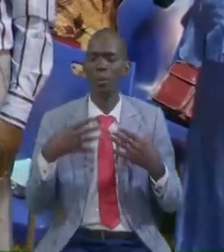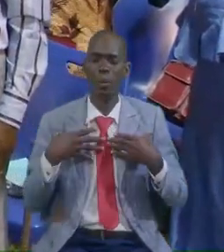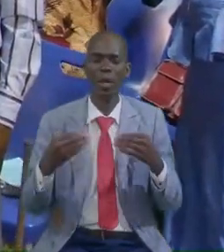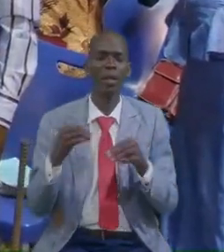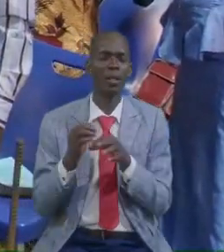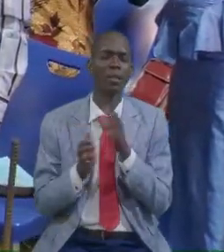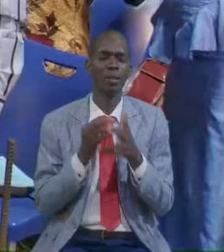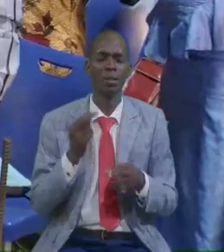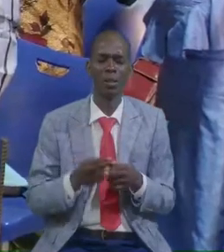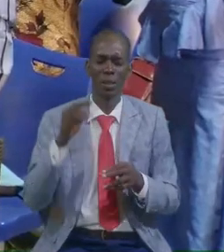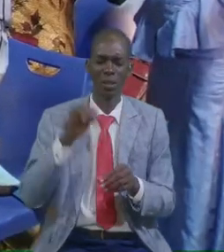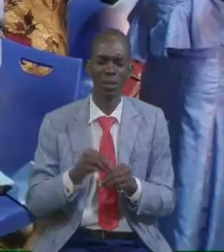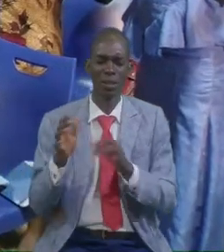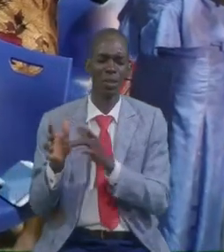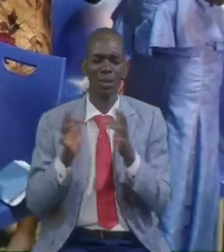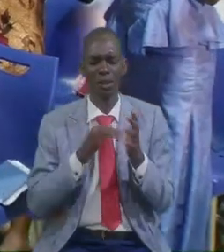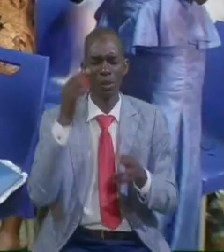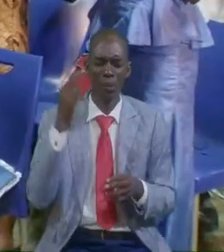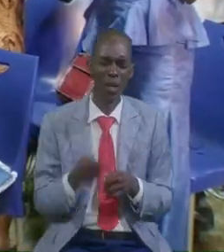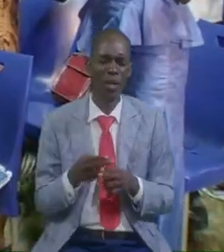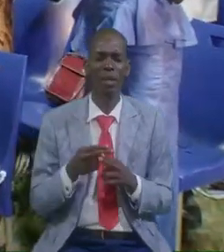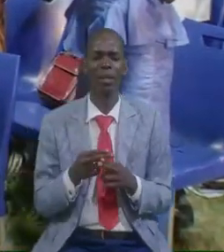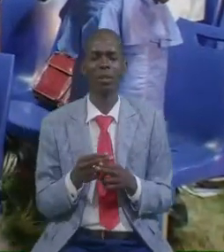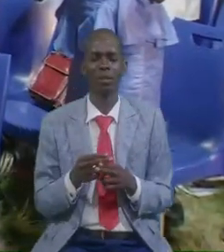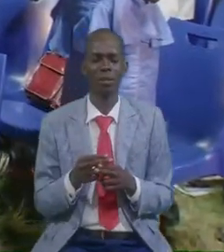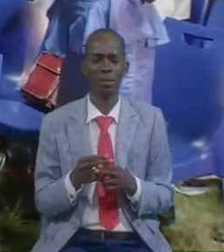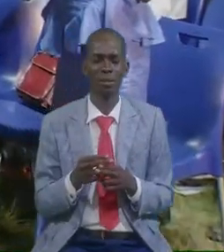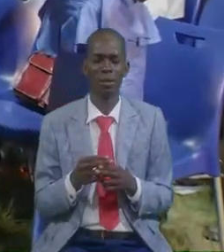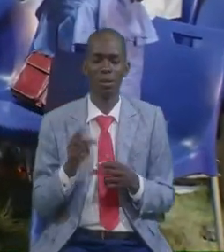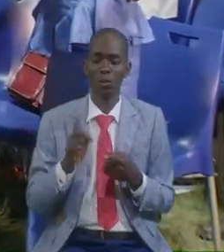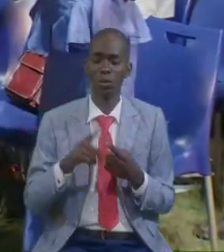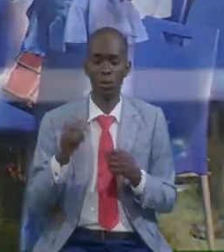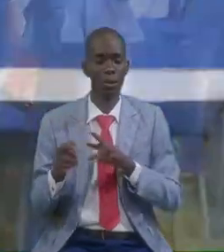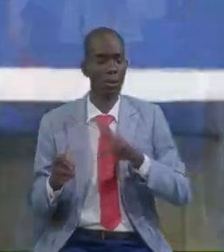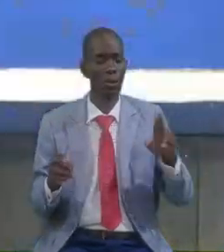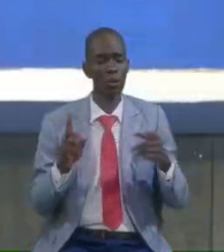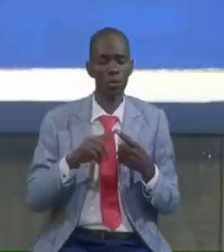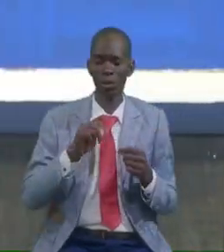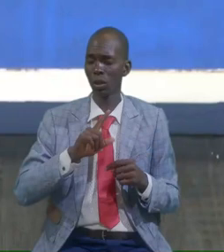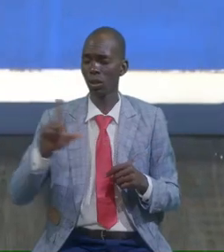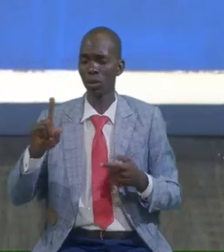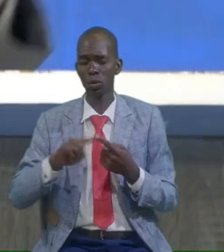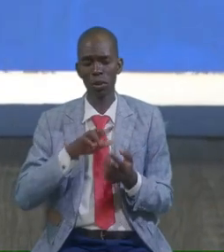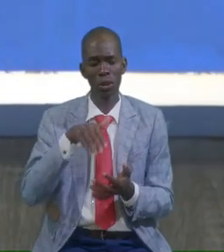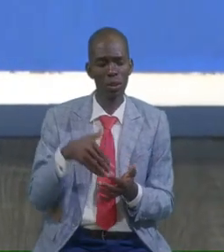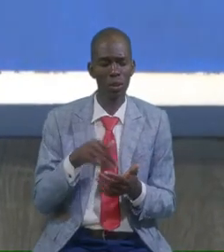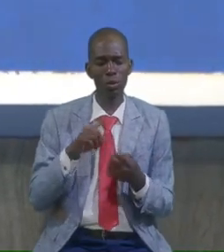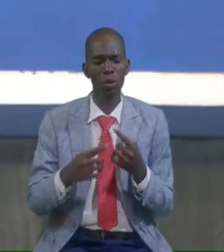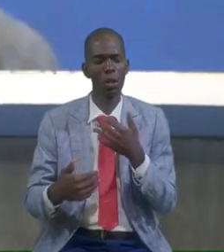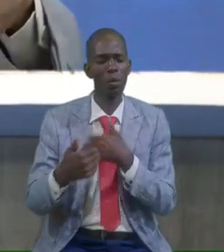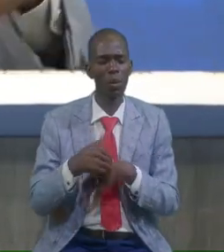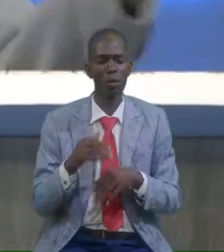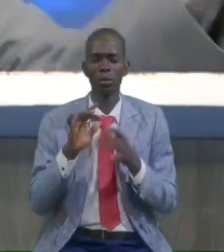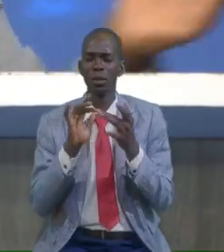in Jesus' name. To the right, to the left, to the center, to the back,